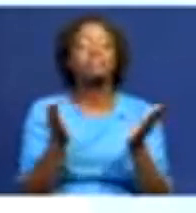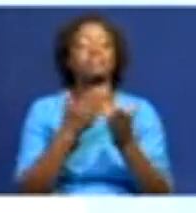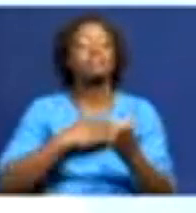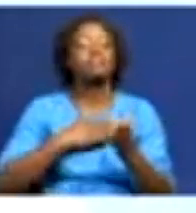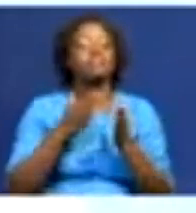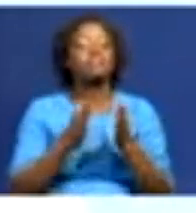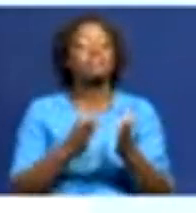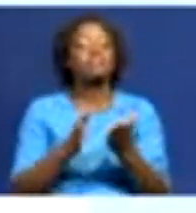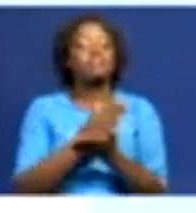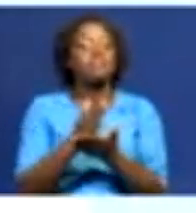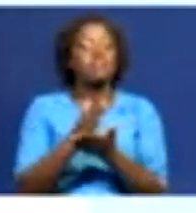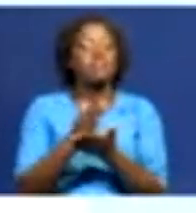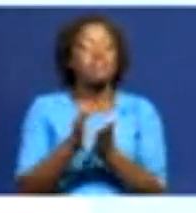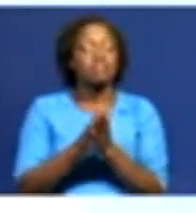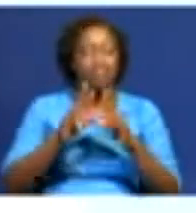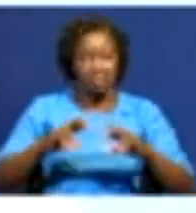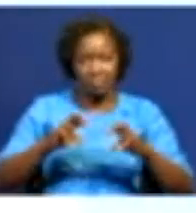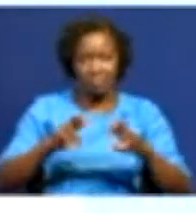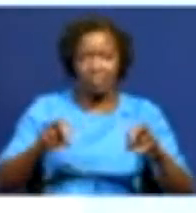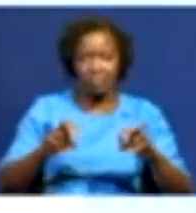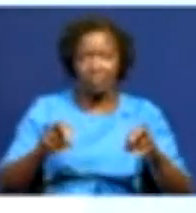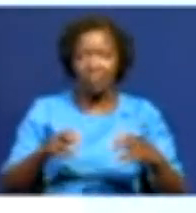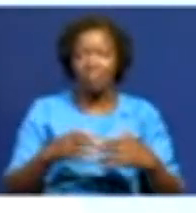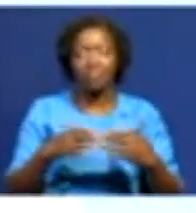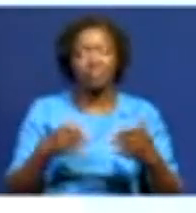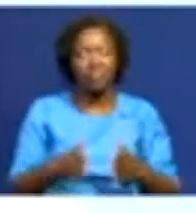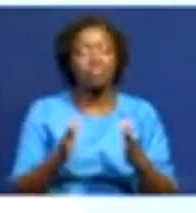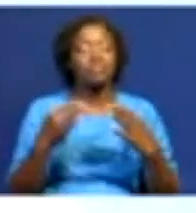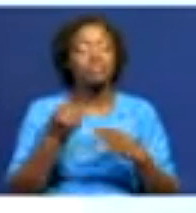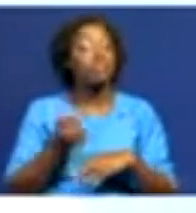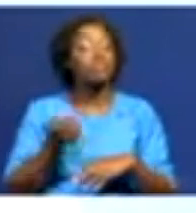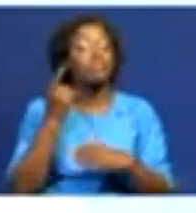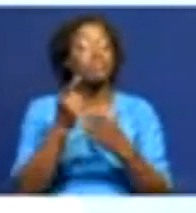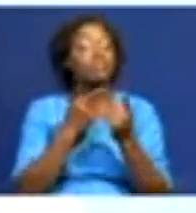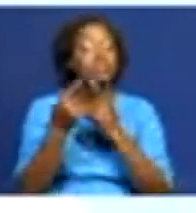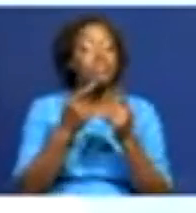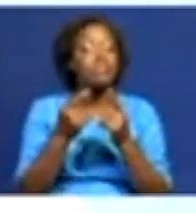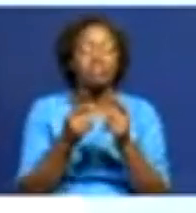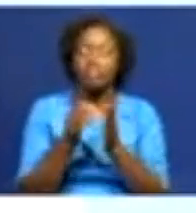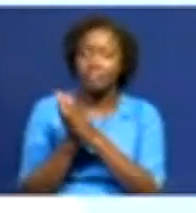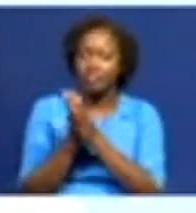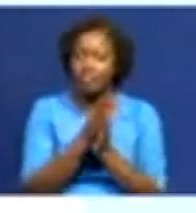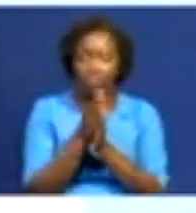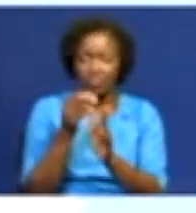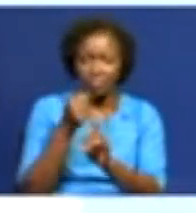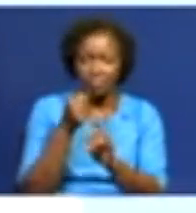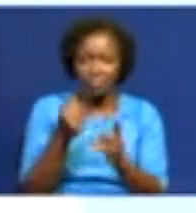to share their research in a way that people can understand it by telling the stories of impact and how the